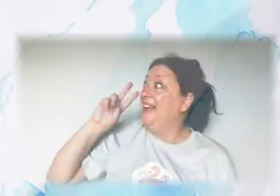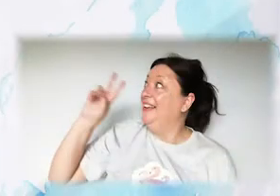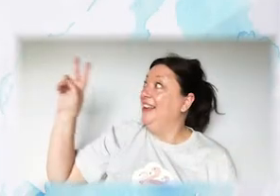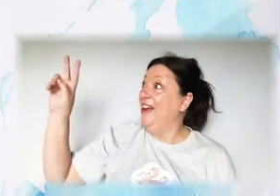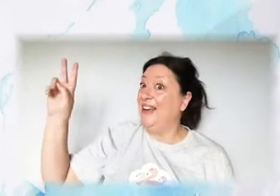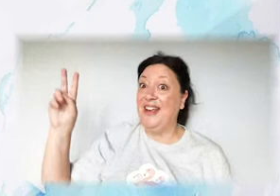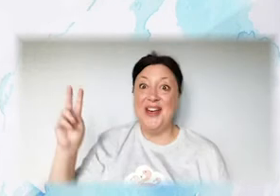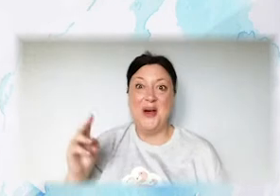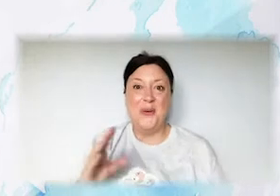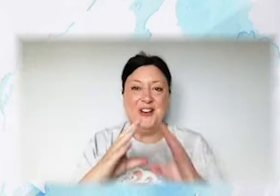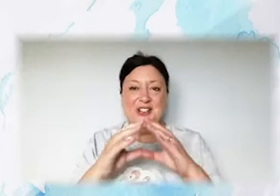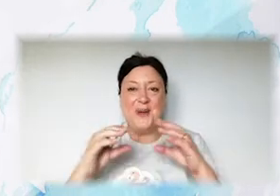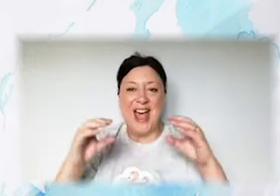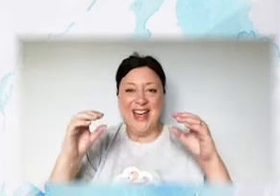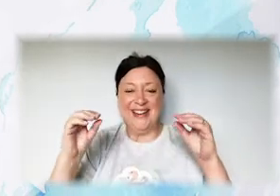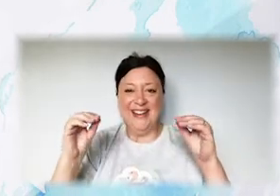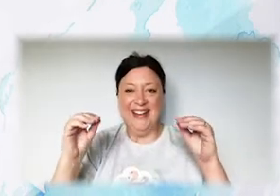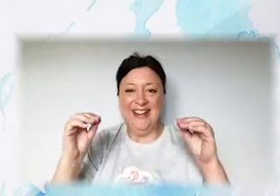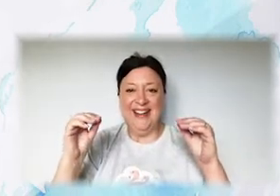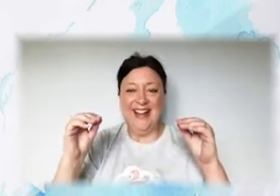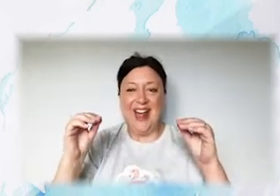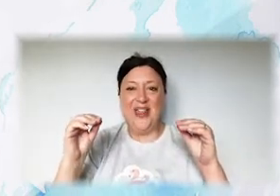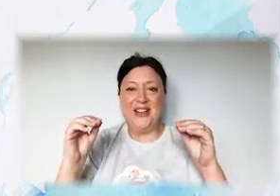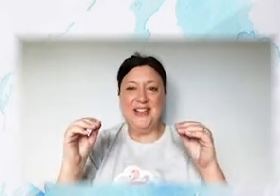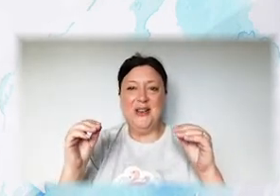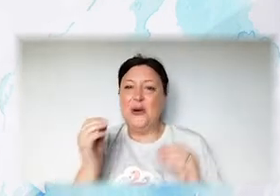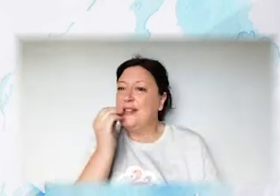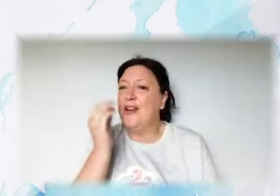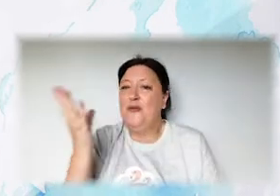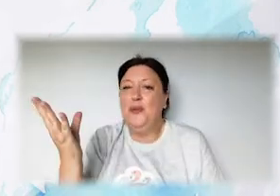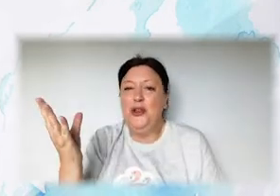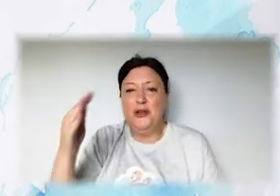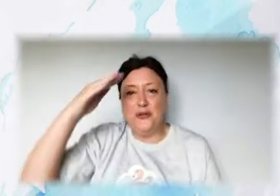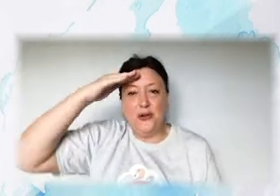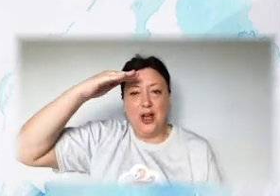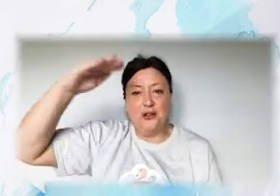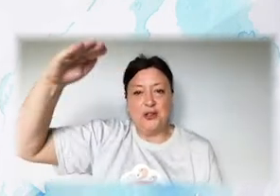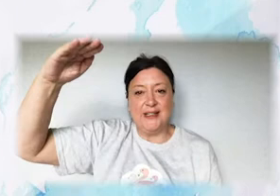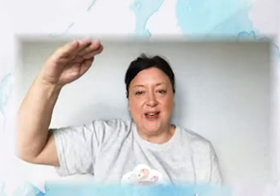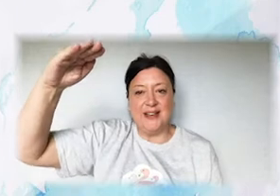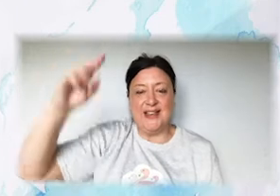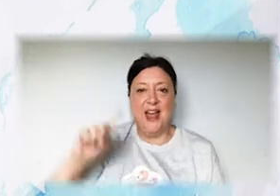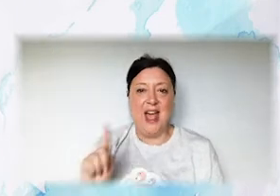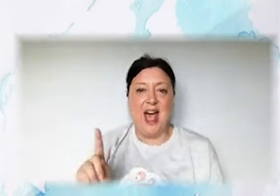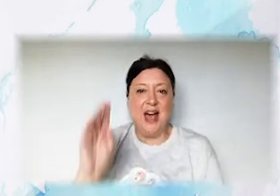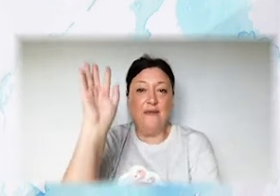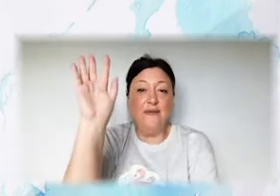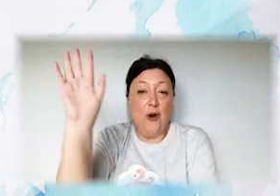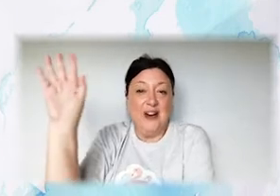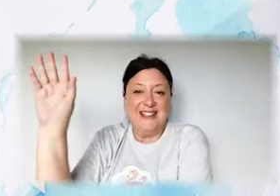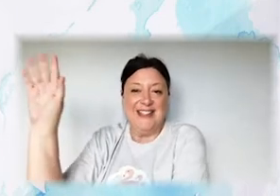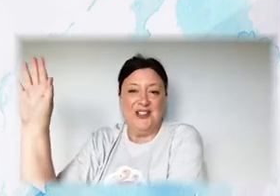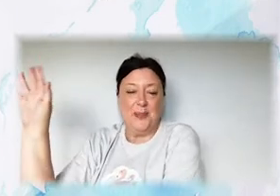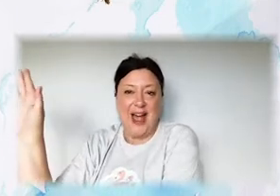Wow, we're in Japan. There's lots of beautiful countryside and forests in Japan. And we're